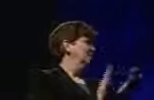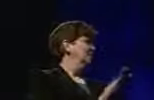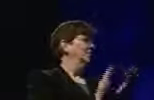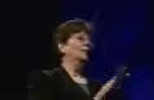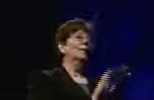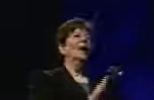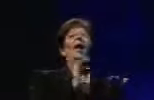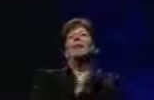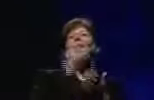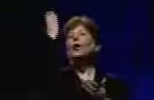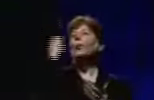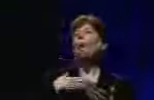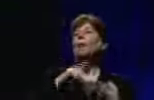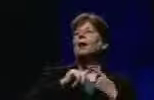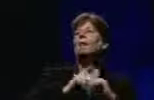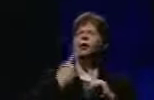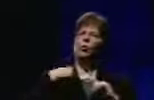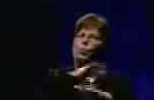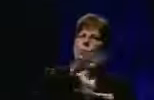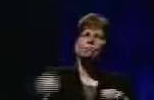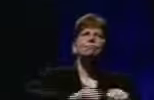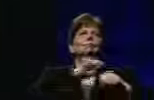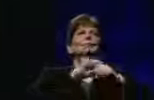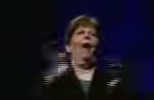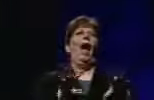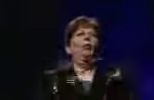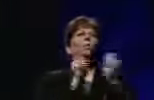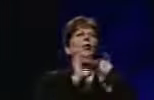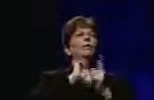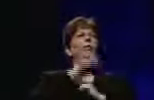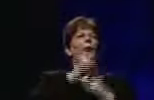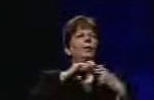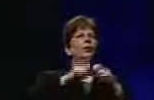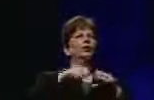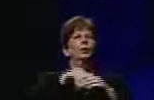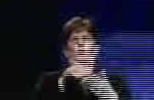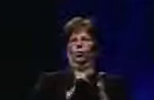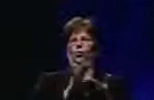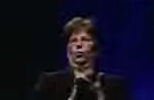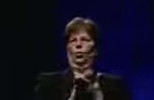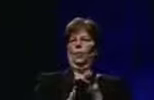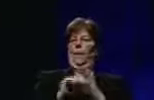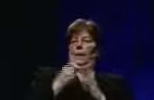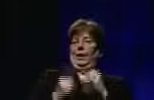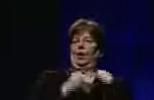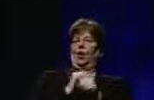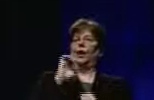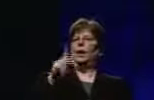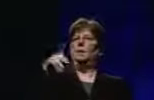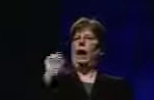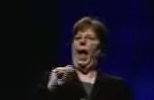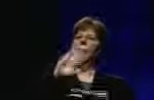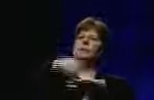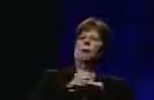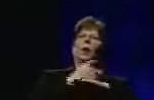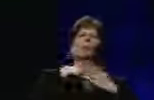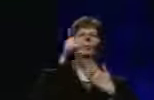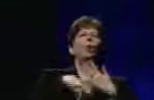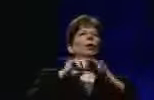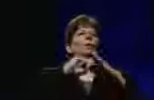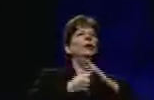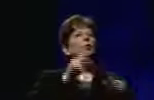It's why, my friends, we've been so active in environmental issues in our schools. Earlier this year, EPA initiated a program to begin